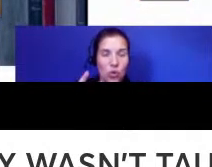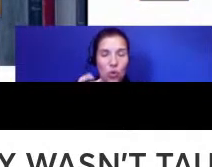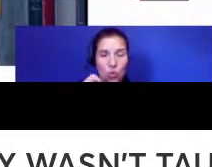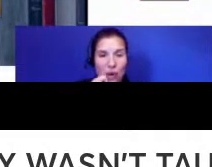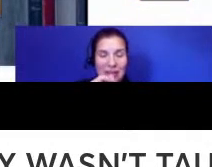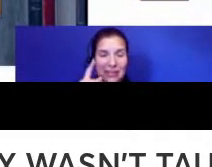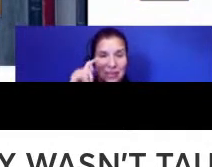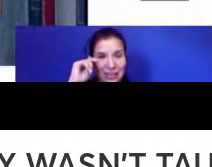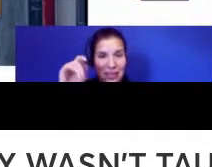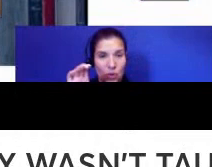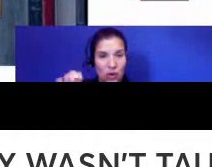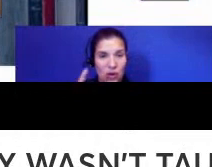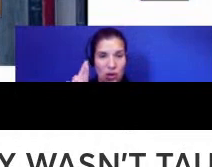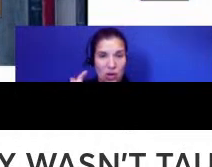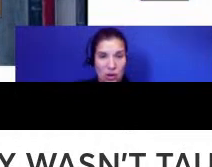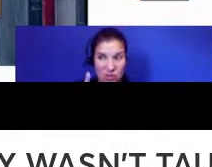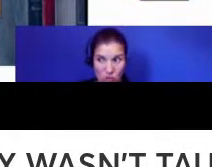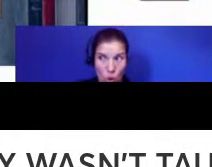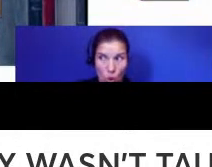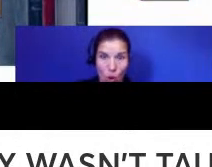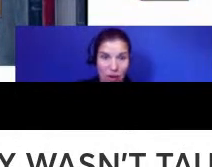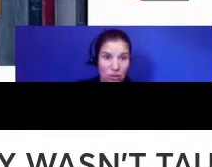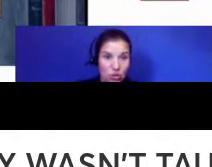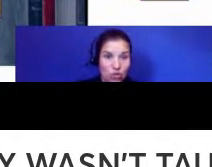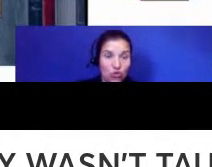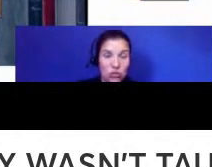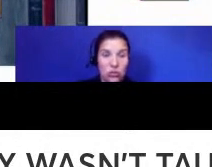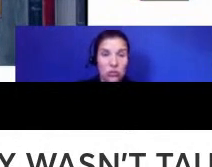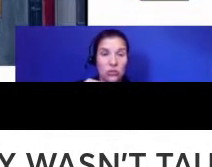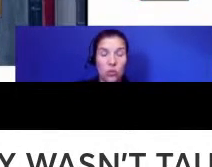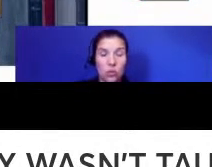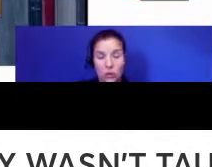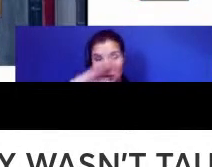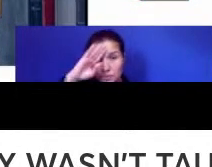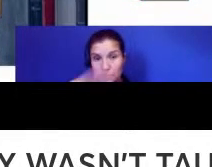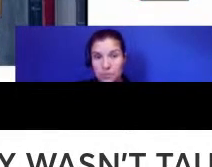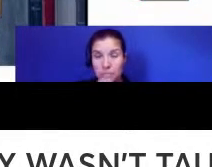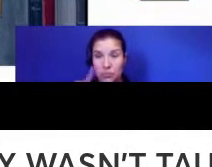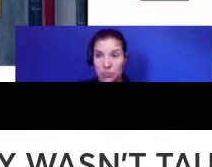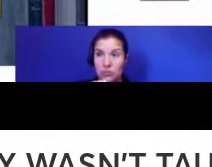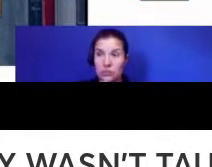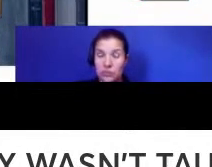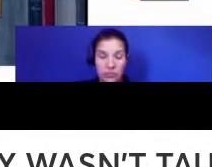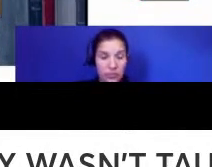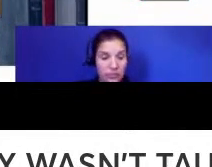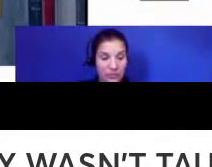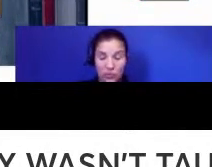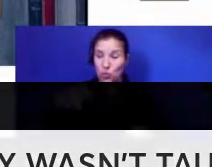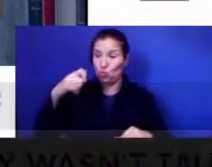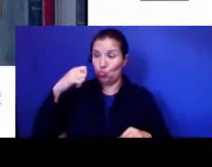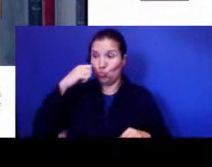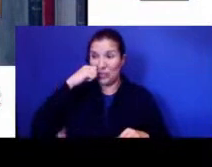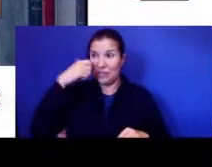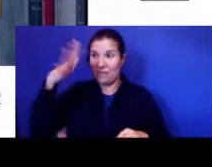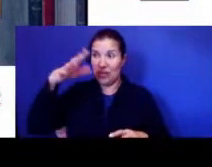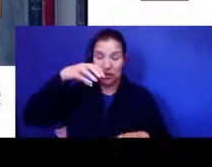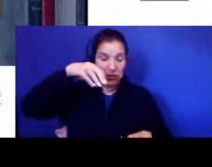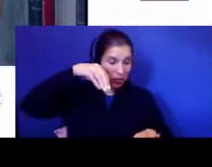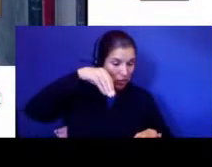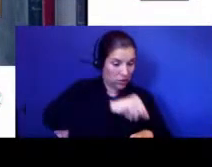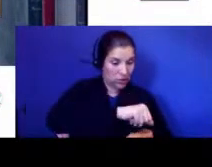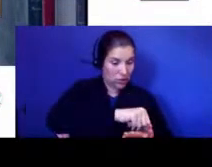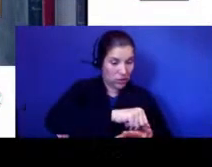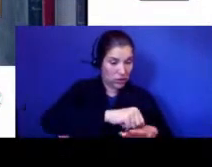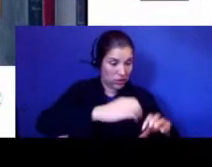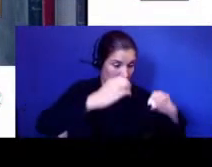are our children. We know too that once the fertile soil of racism has been tilled and seeds